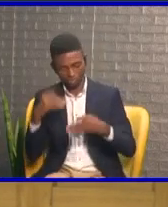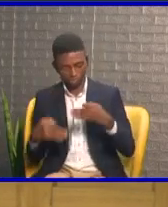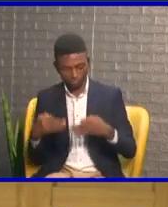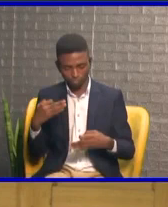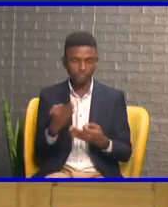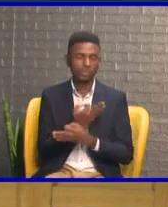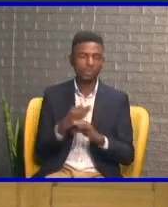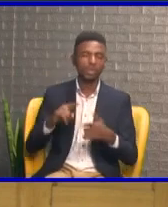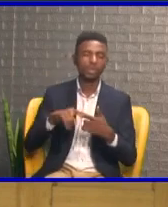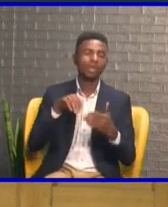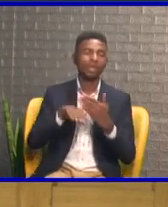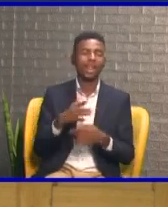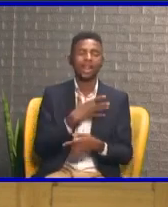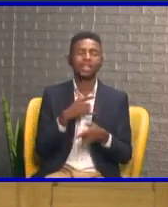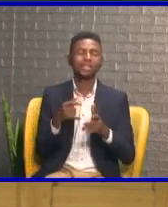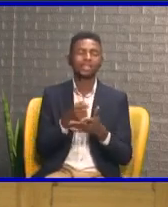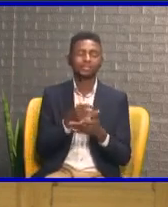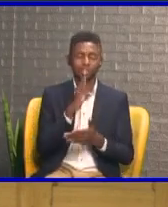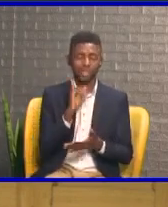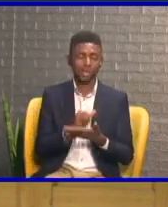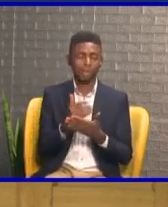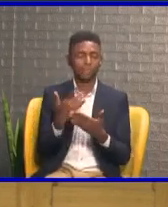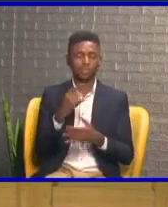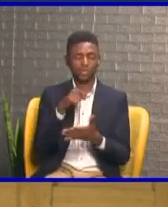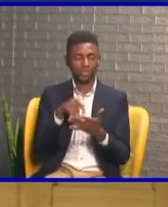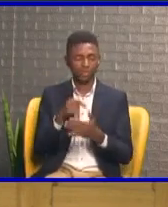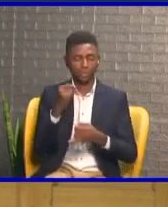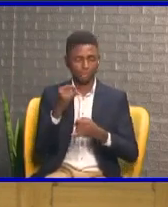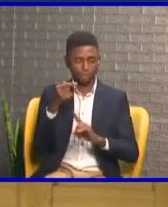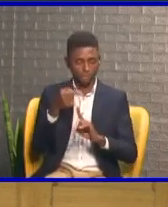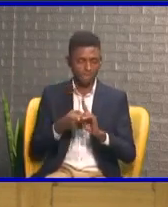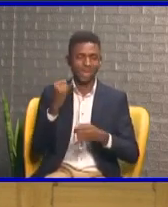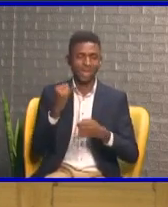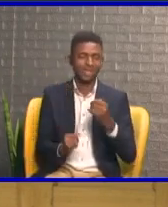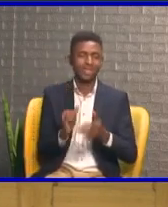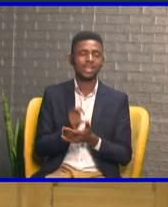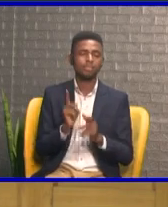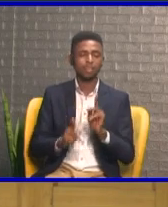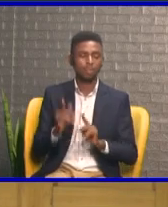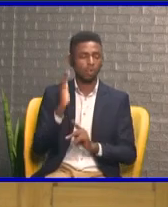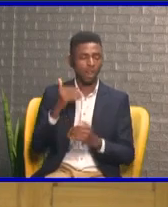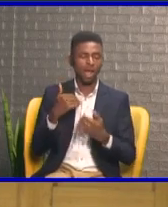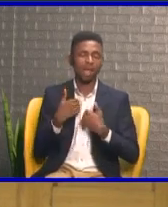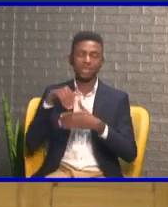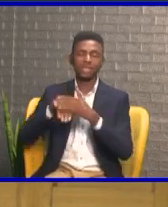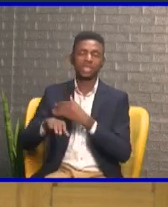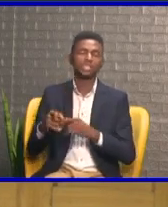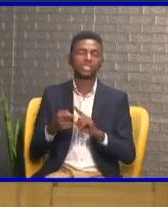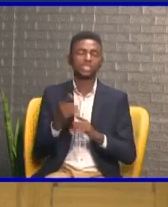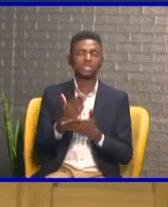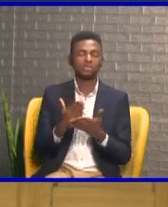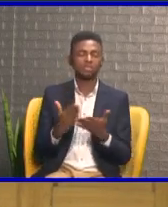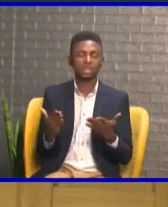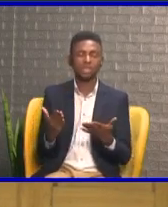enter. And let it be that before this month ends, that the people will have entered into something that